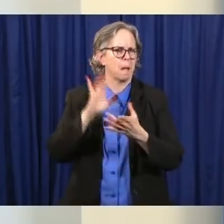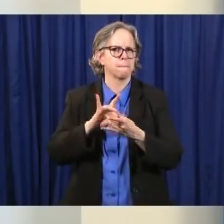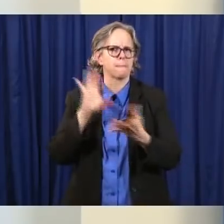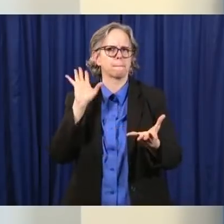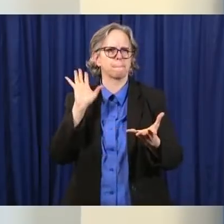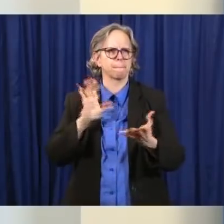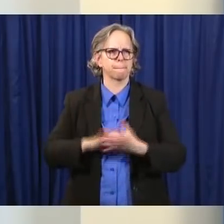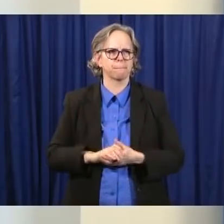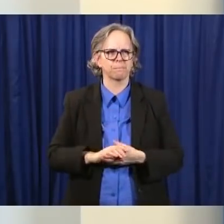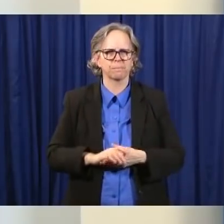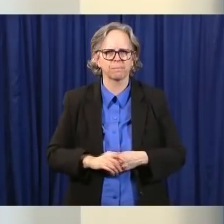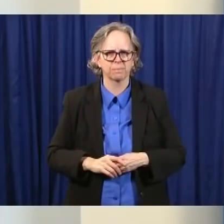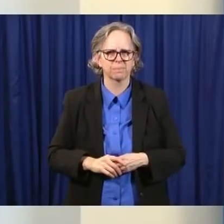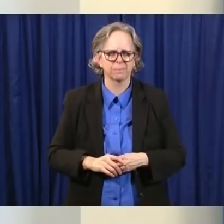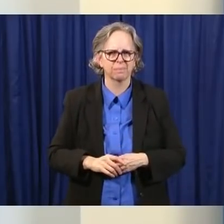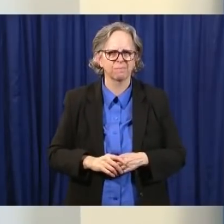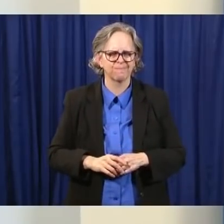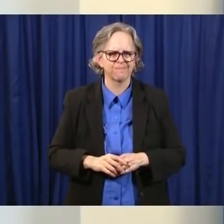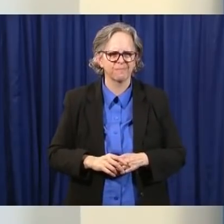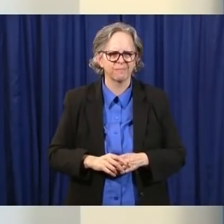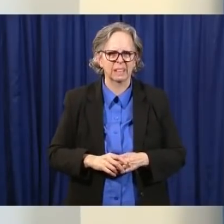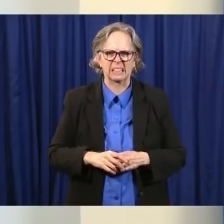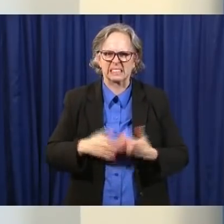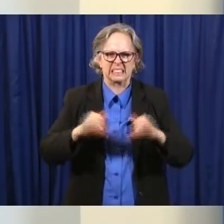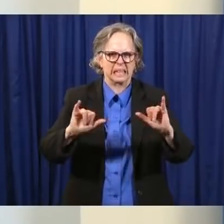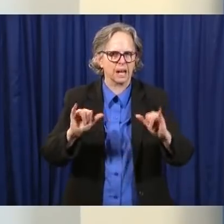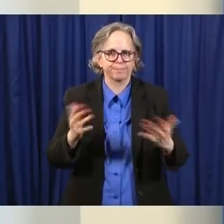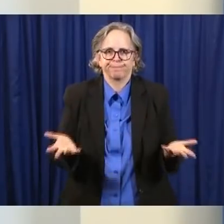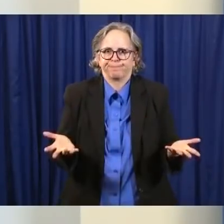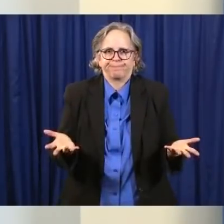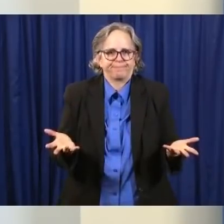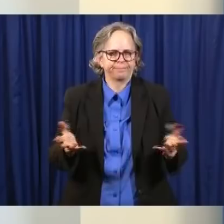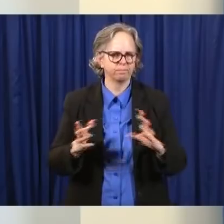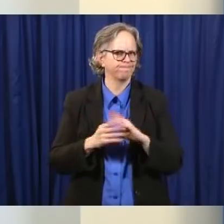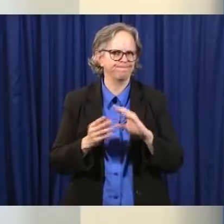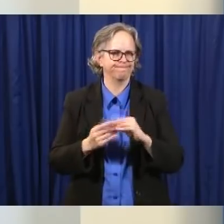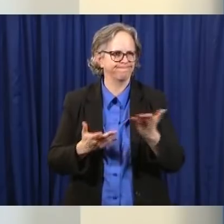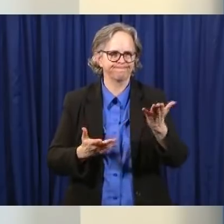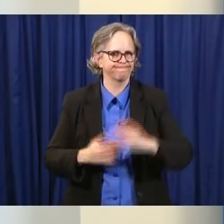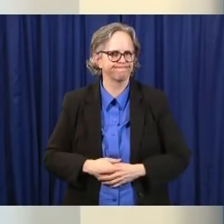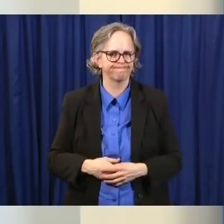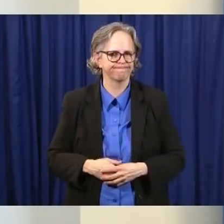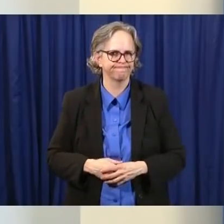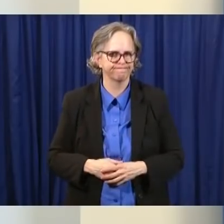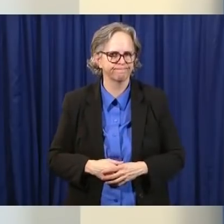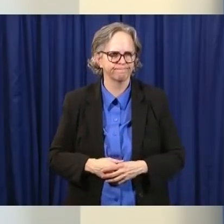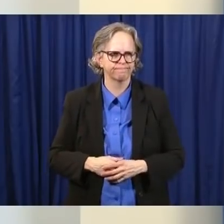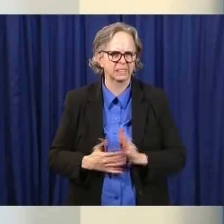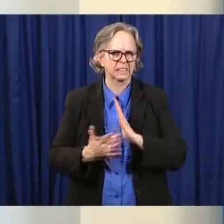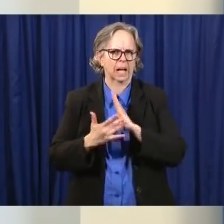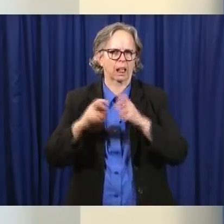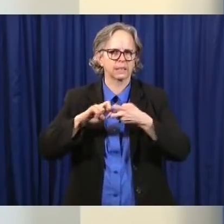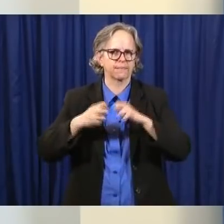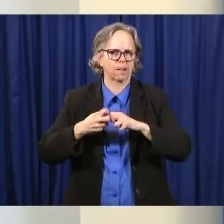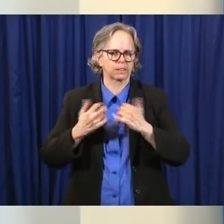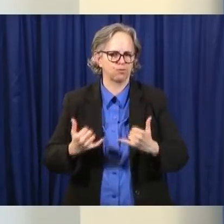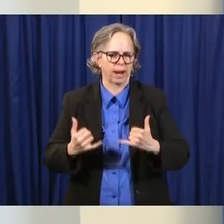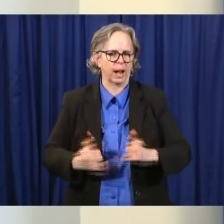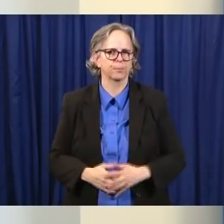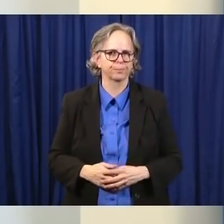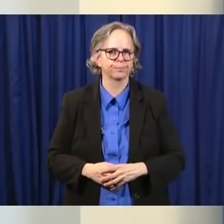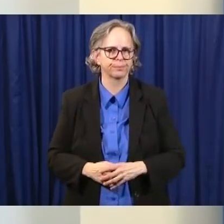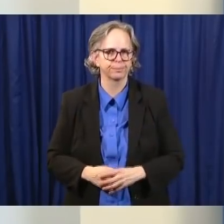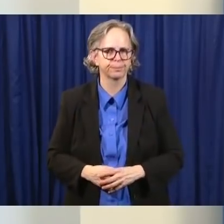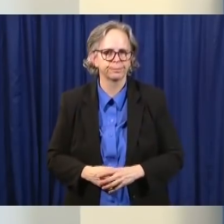Well, once again, we are having audio problems at the State House for the second day in a row. Dr. Amy Acton speaking as we're getting close, I know,